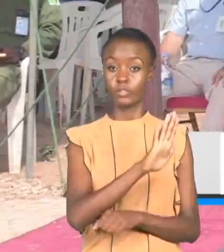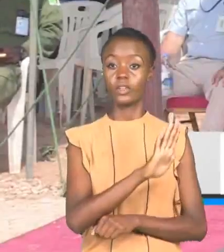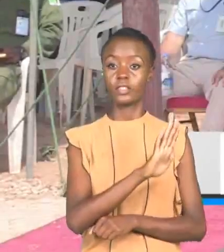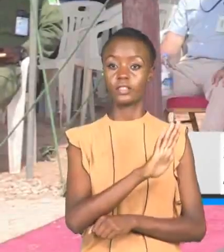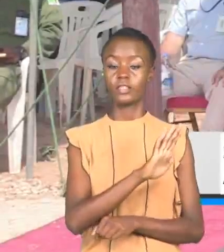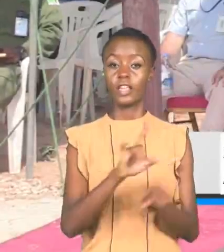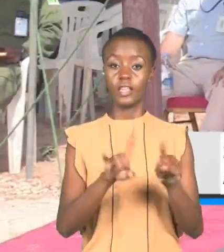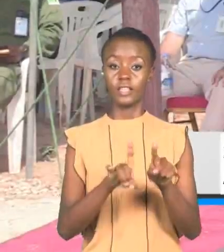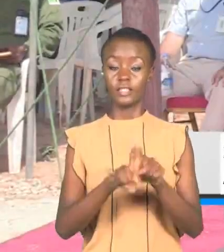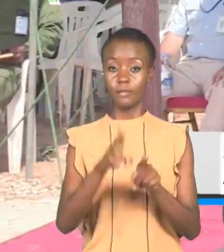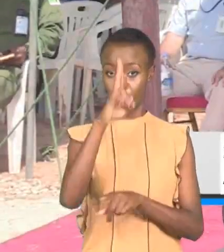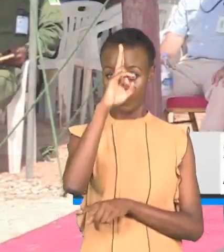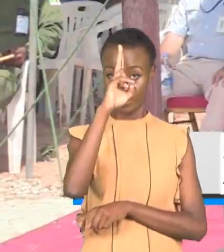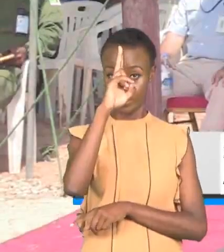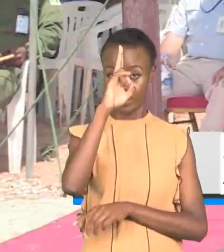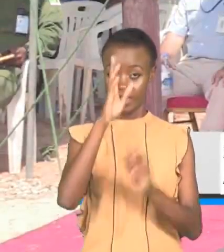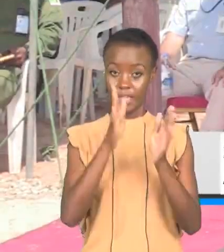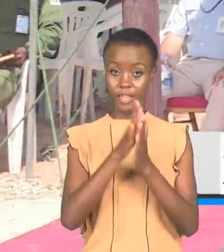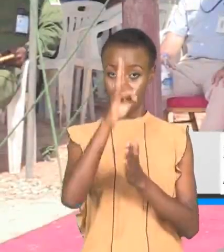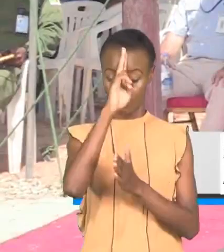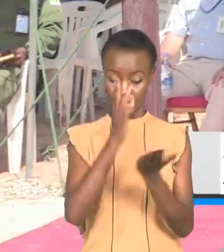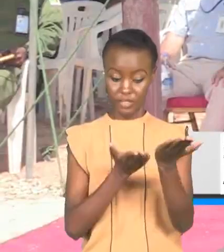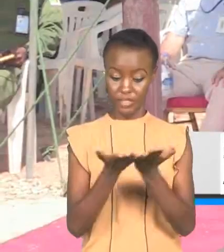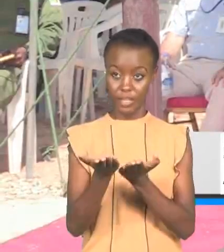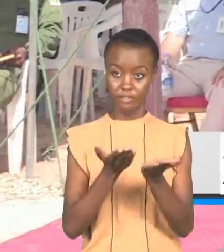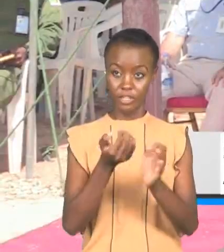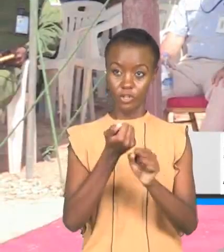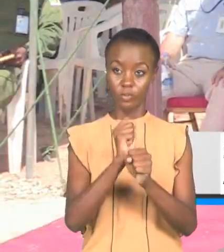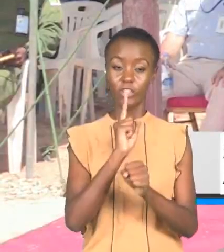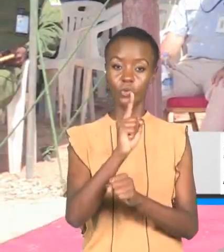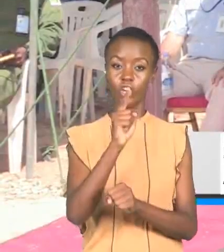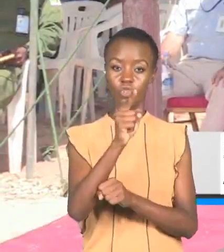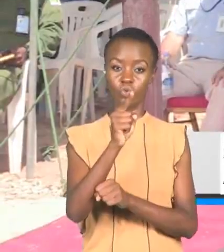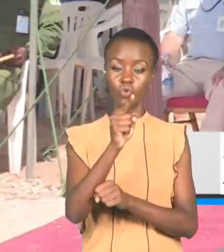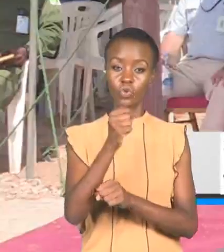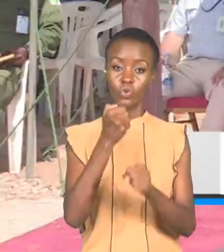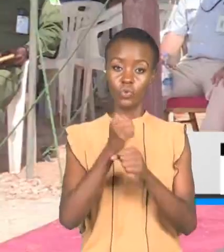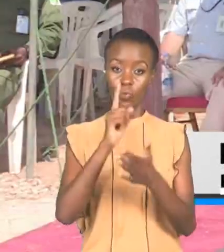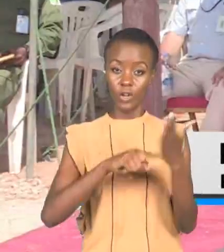as a police force and a police service to ensure that you exercise